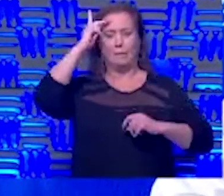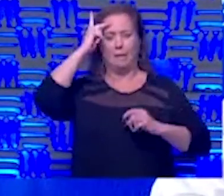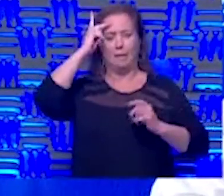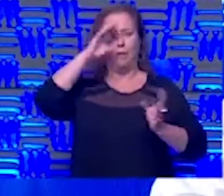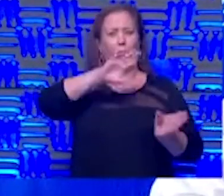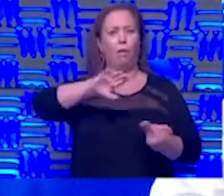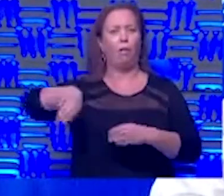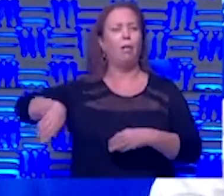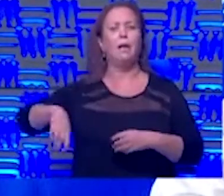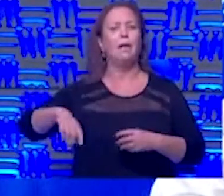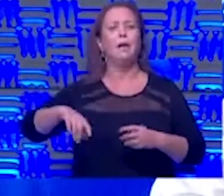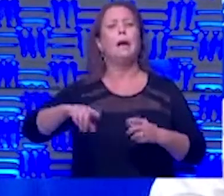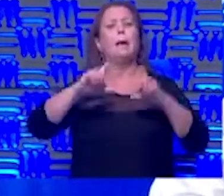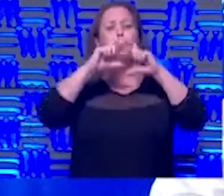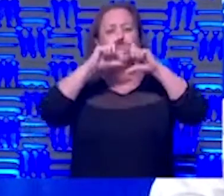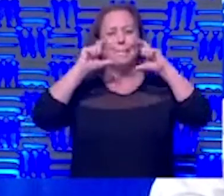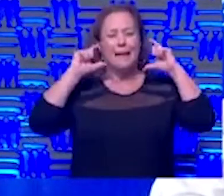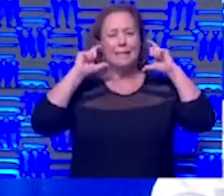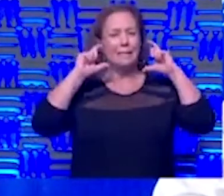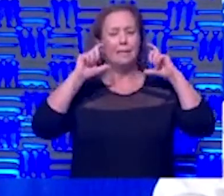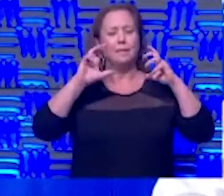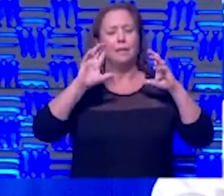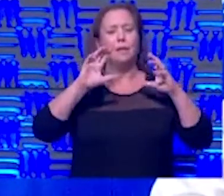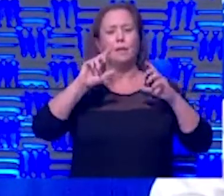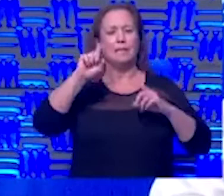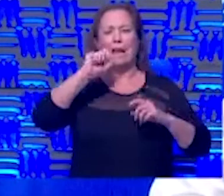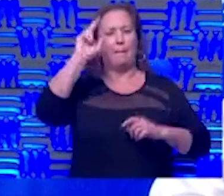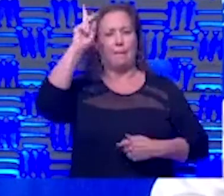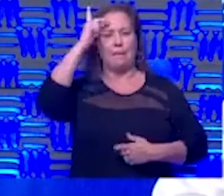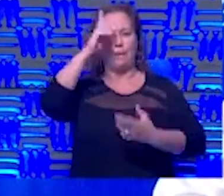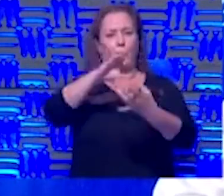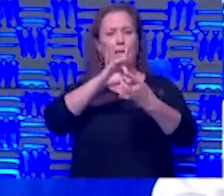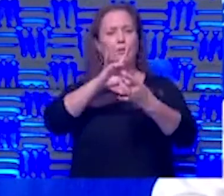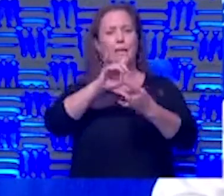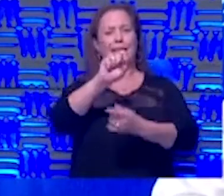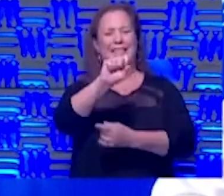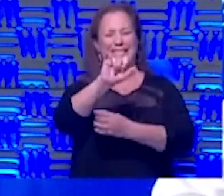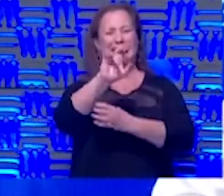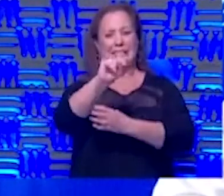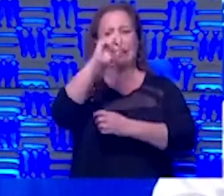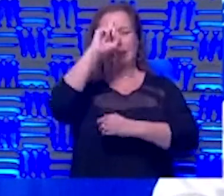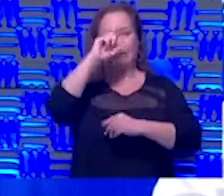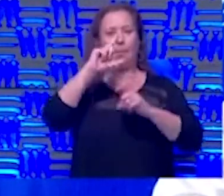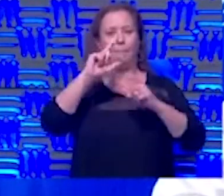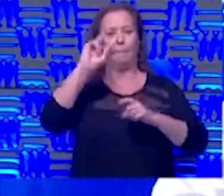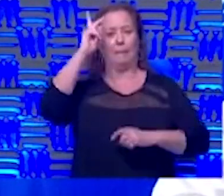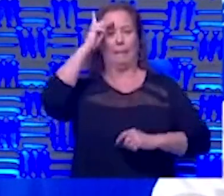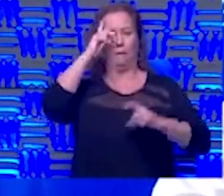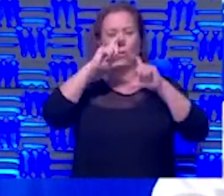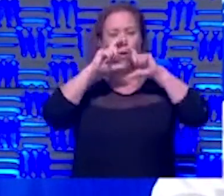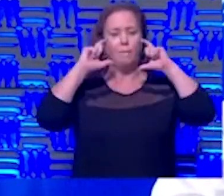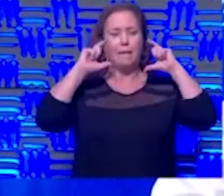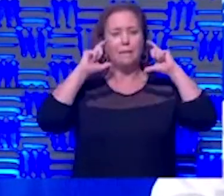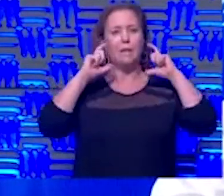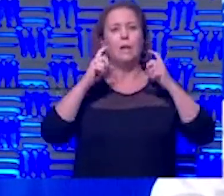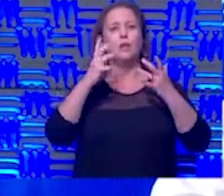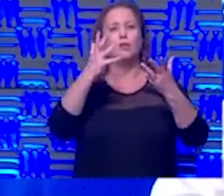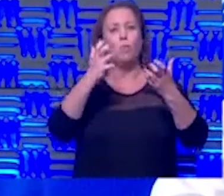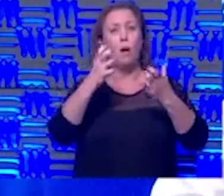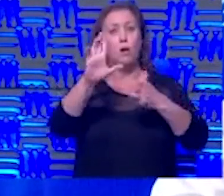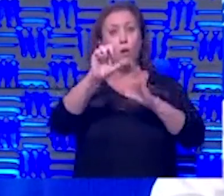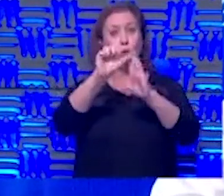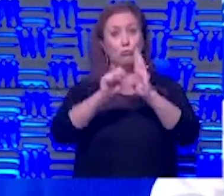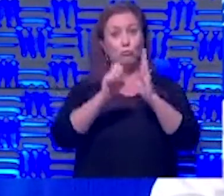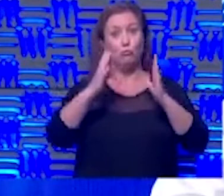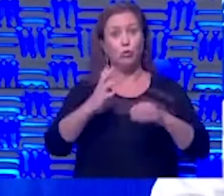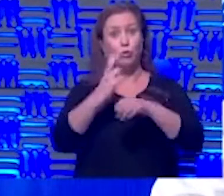of wearing masks is a sin. It is a sin. Just think about whether or not you want your surgeon to wear a